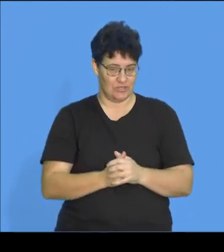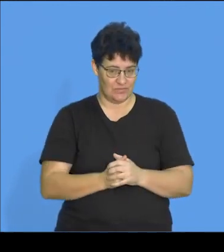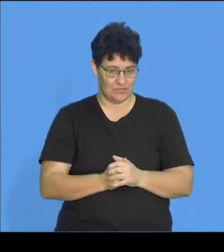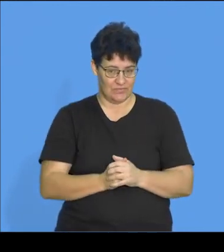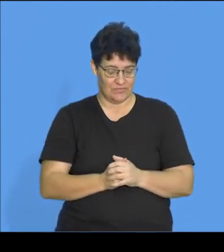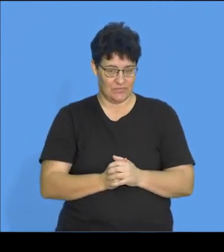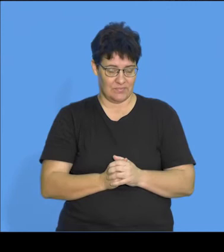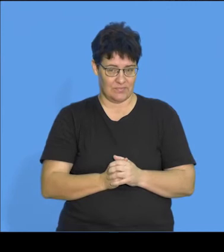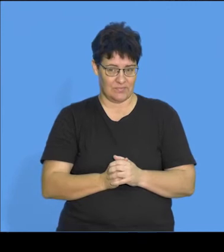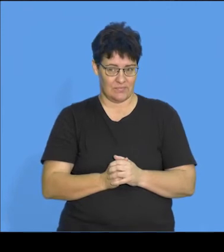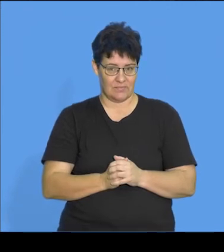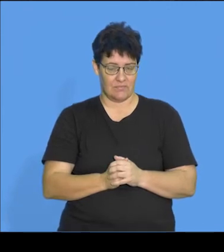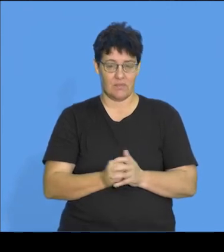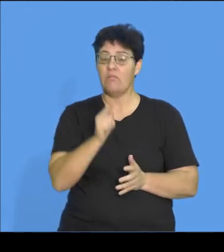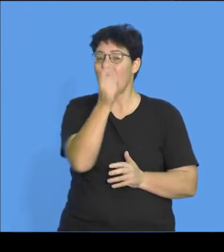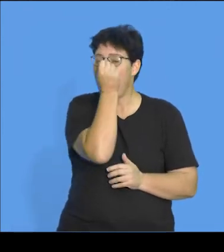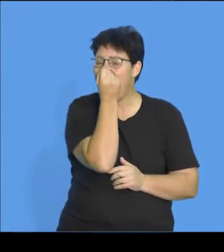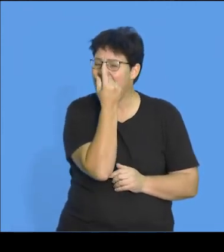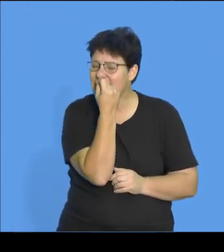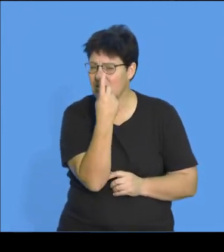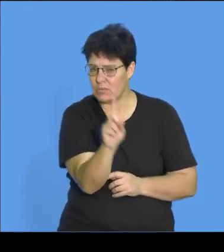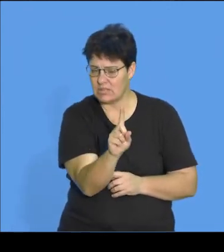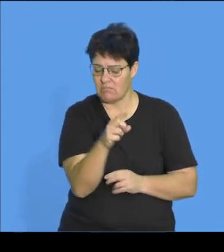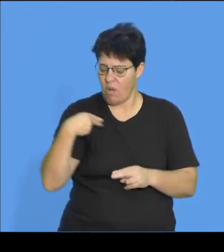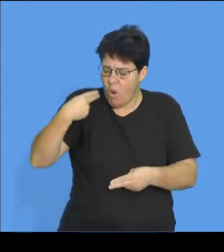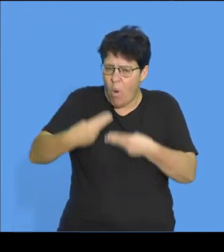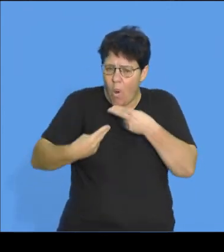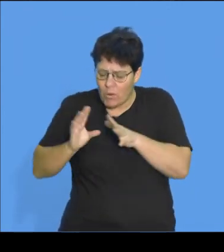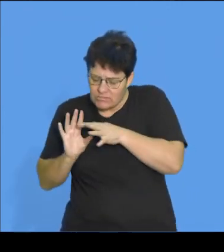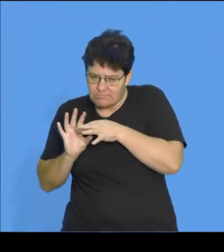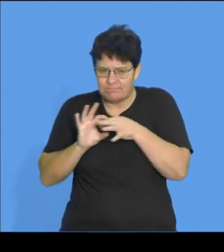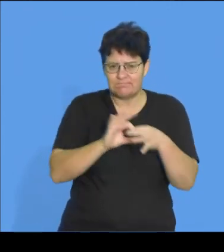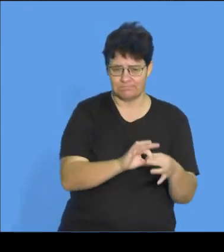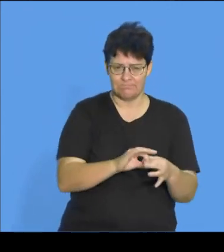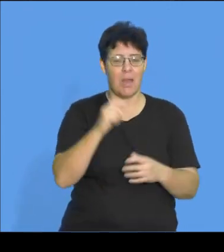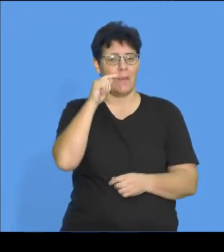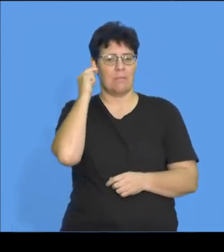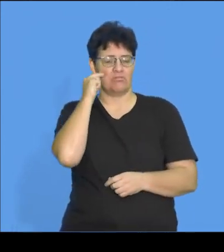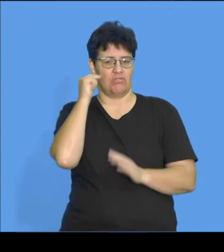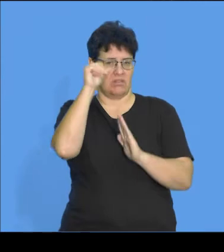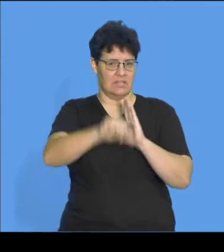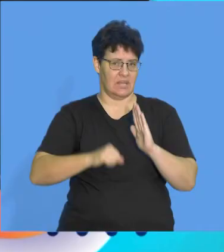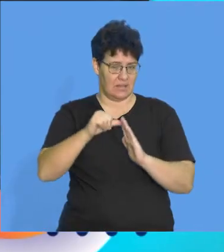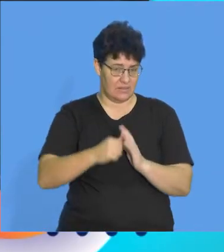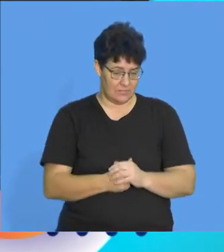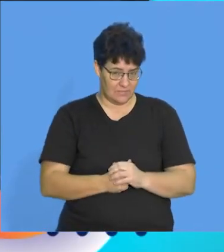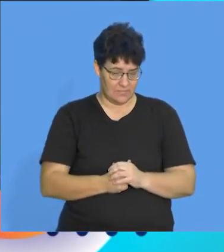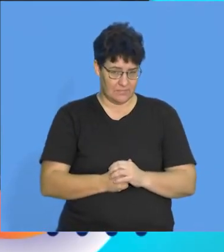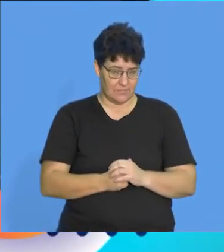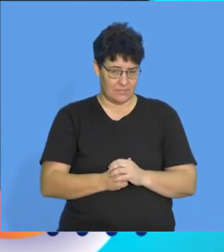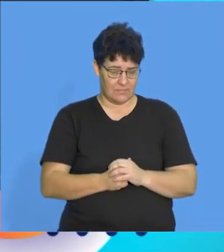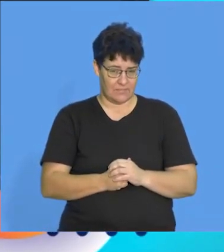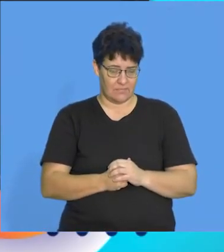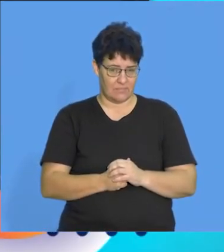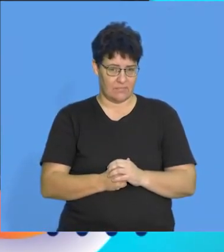It's very important that we try and understand what are the hormones associated with the menstrual cycle. In our previous